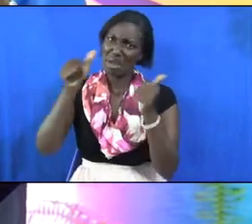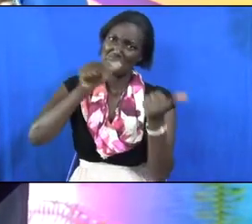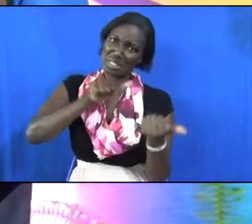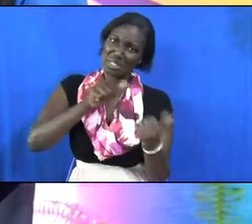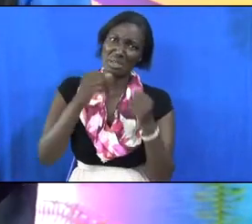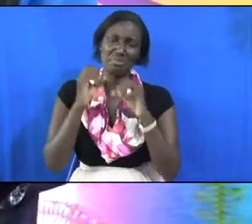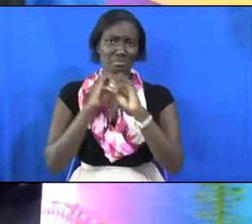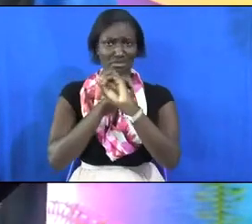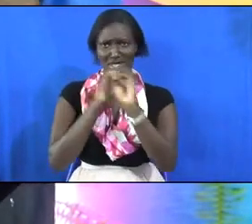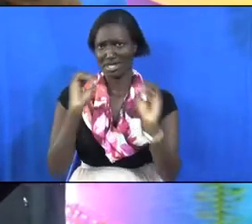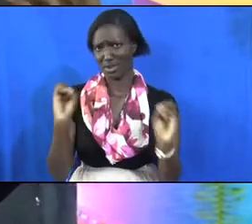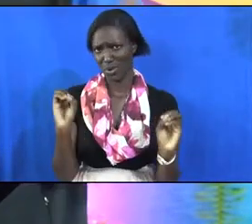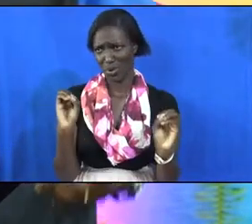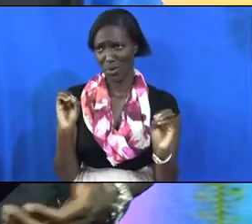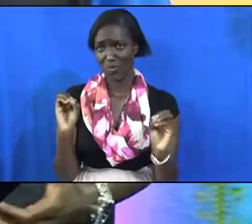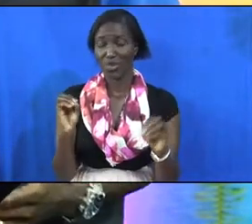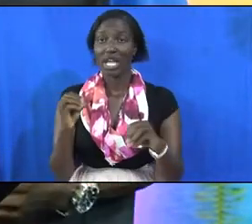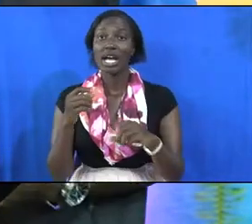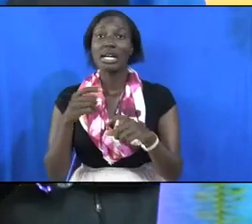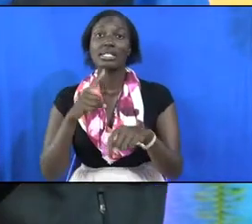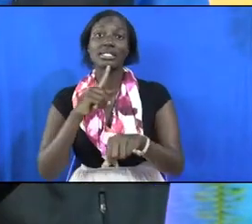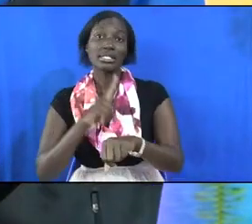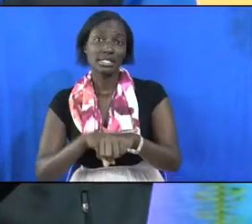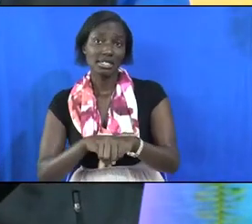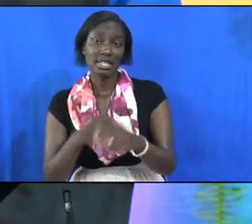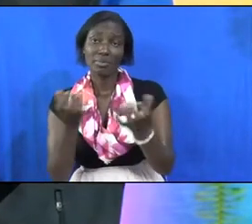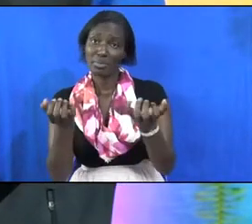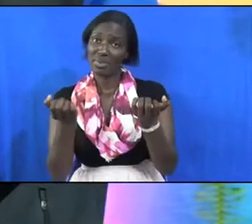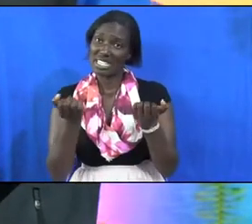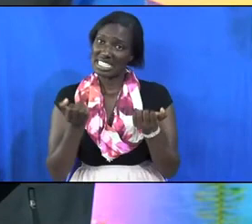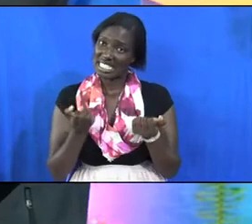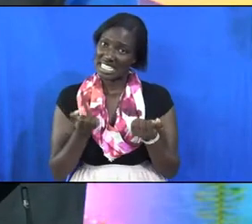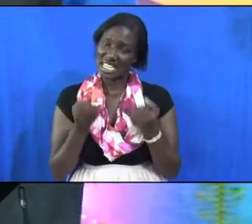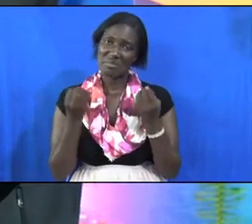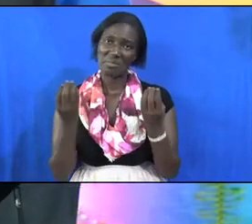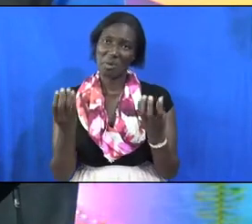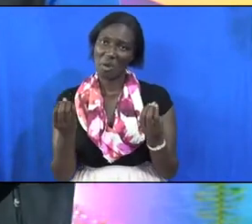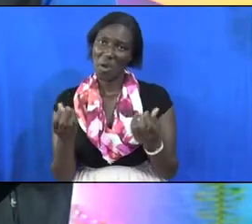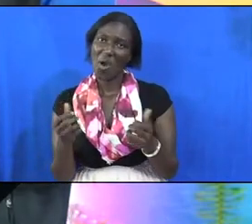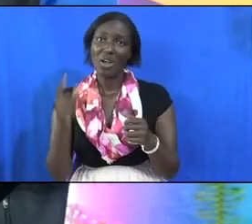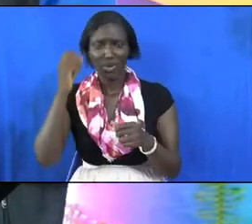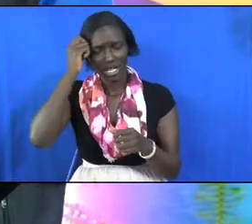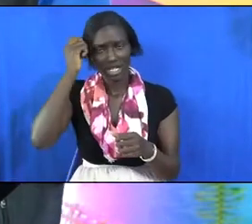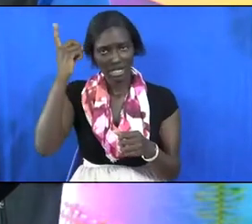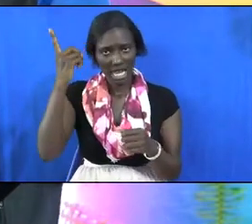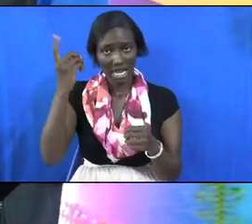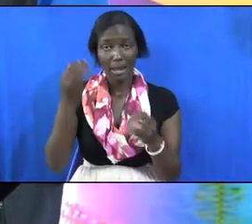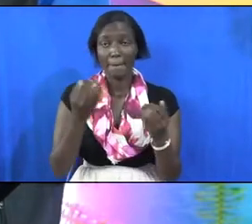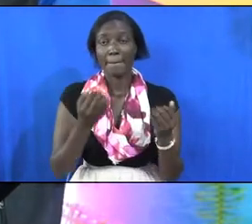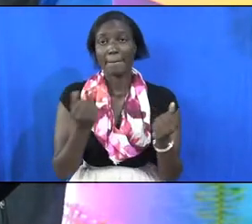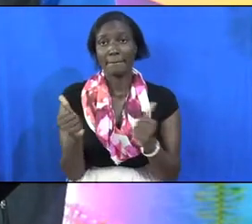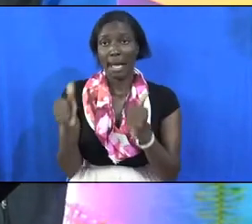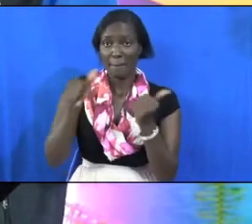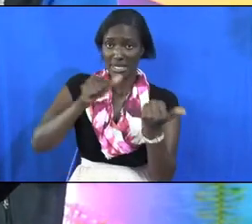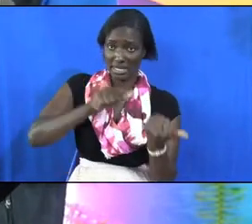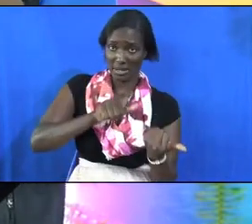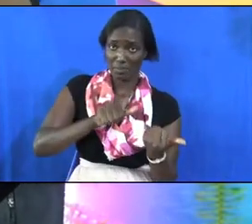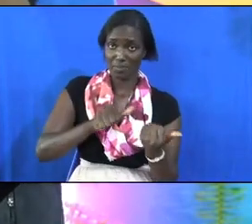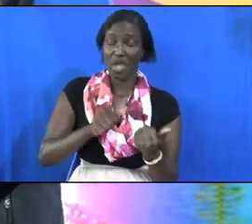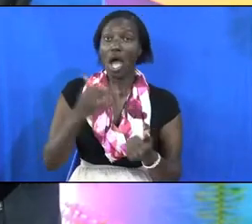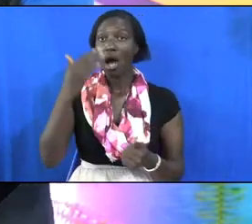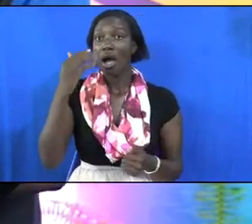about, and they need time to get to understand what baptism is all about. So that's why we don't baptize children. They